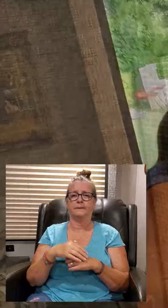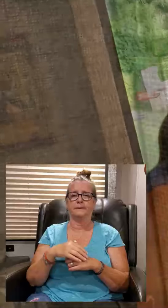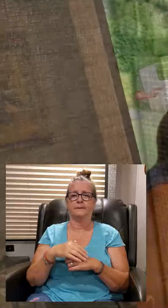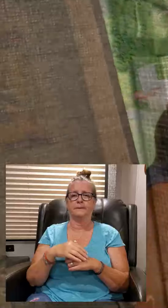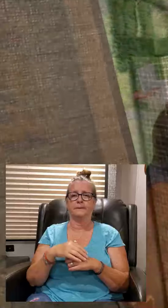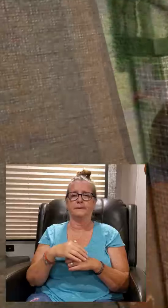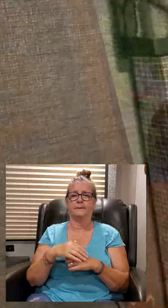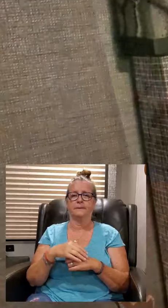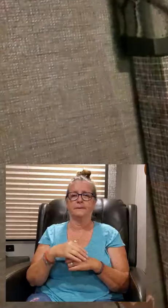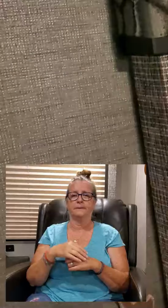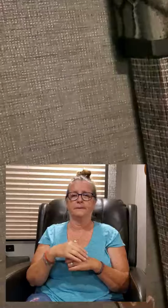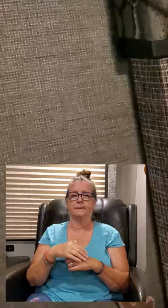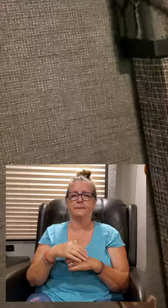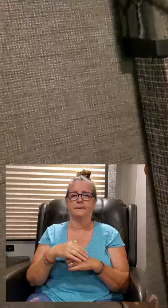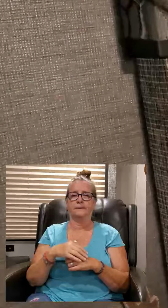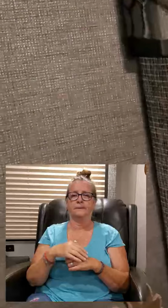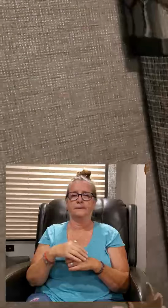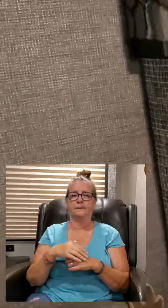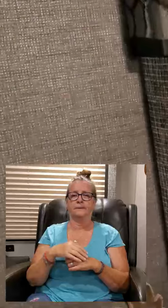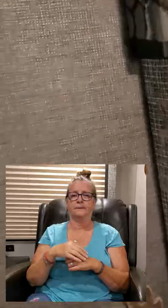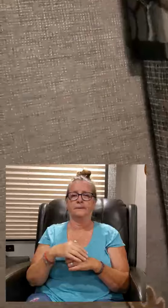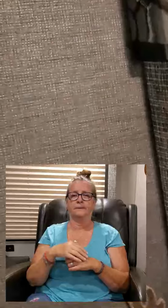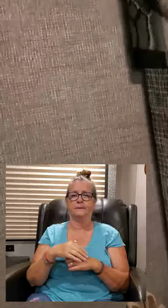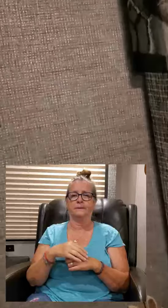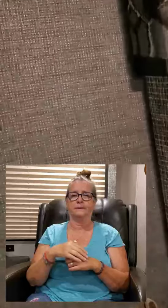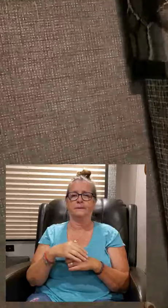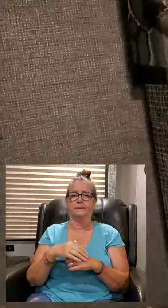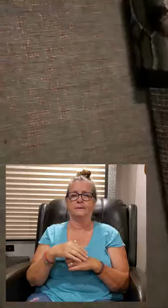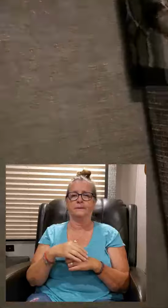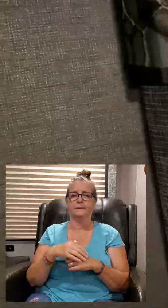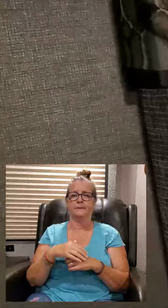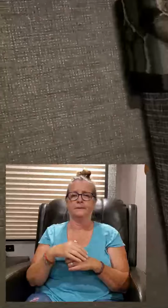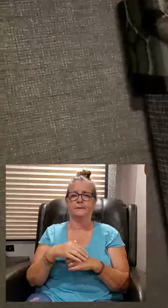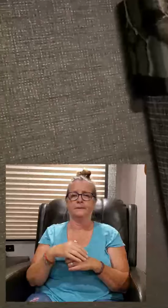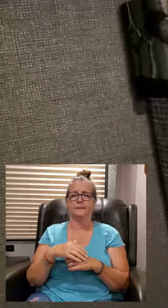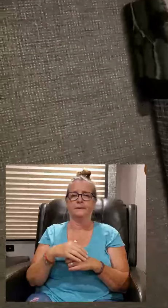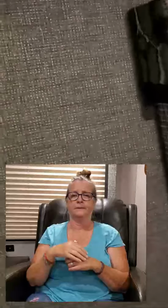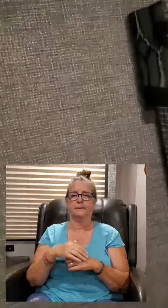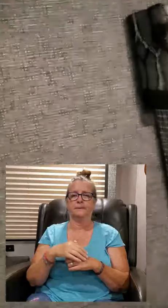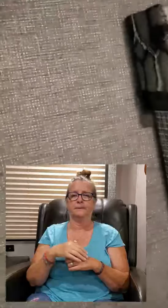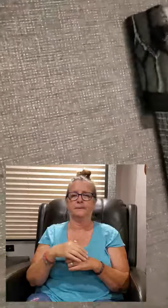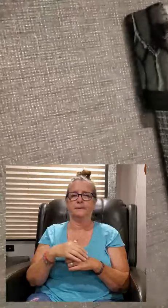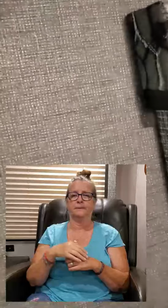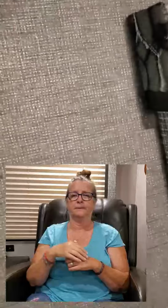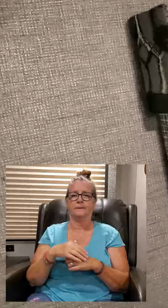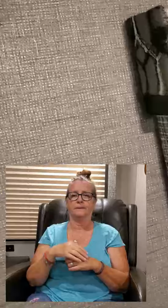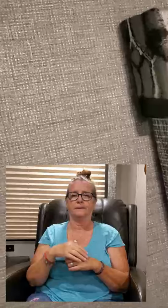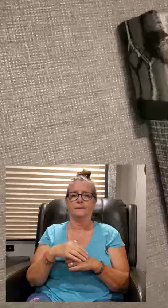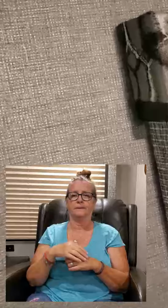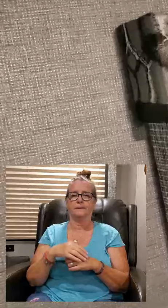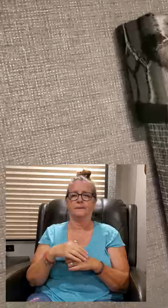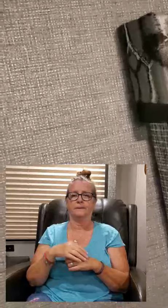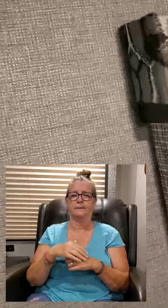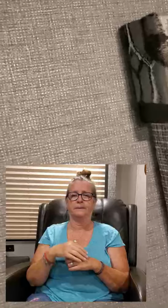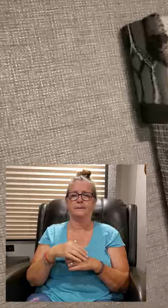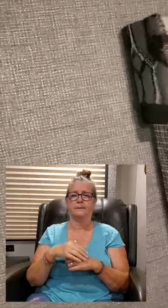up there. Didn't seem to work out well. All right, here's Grandma Mary. She's got her piece cut,